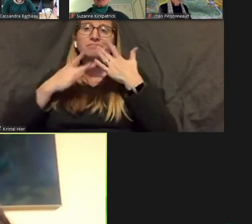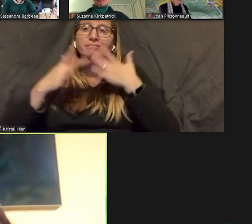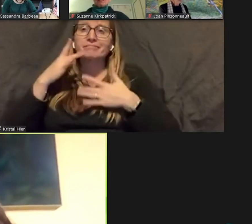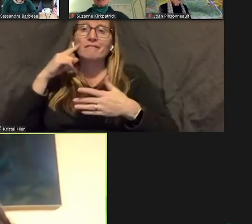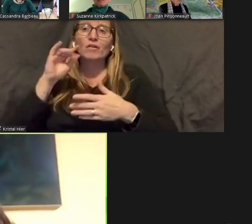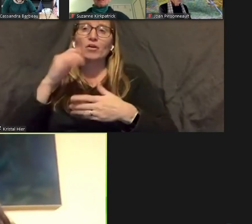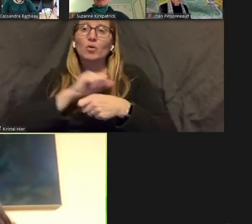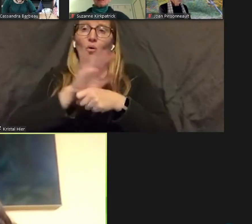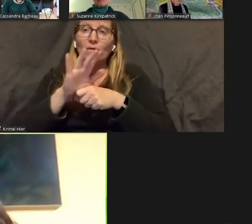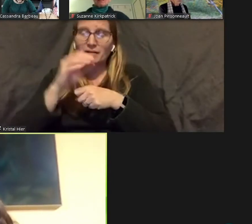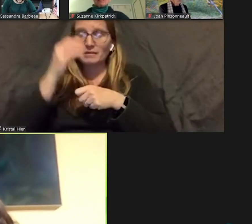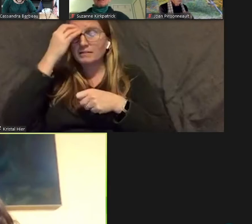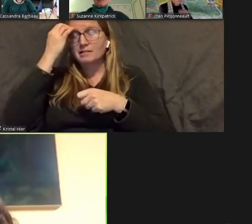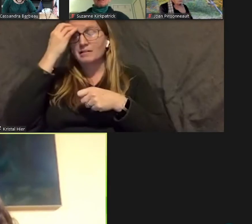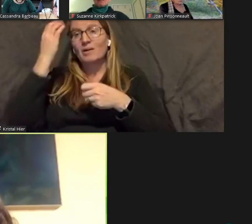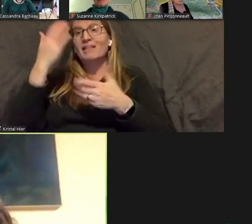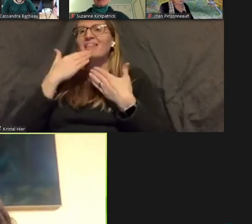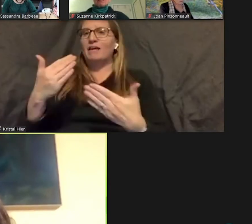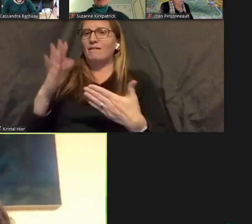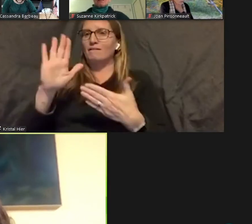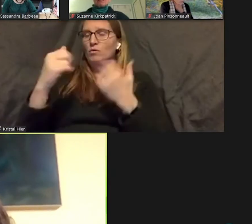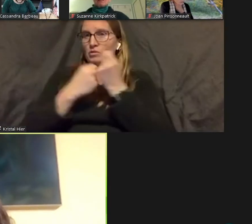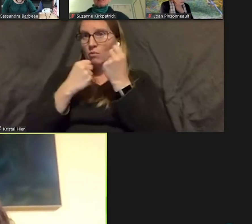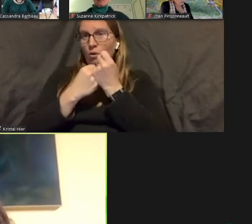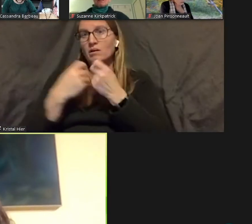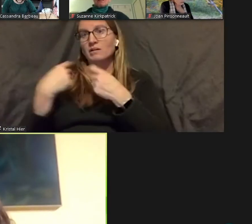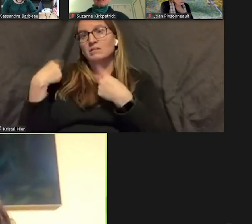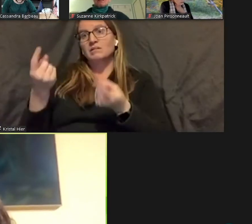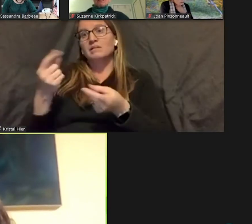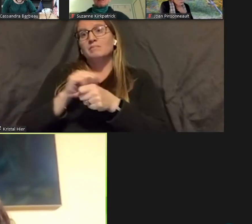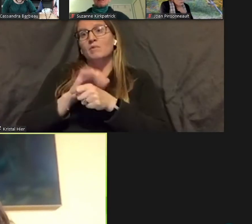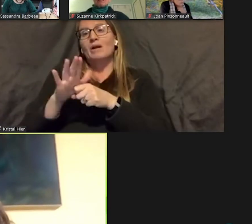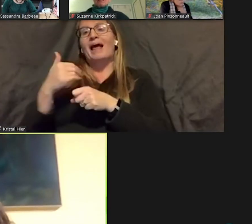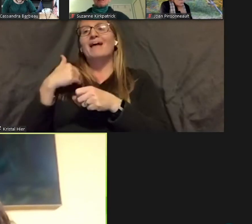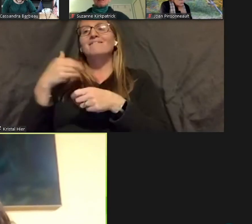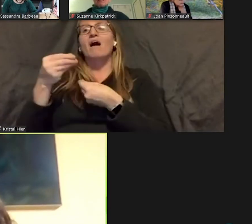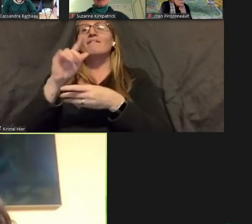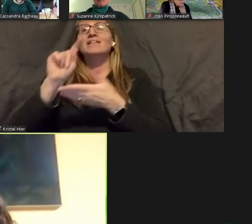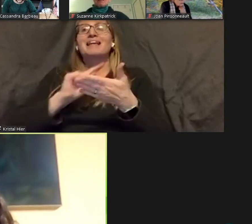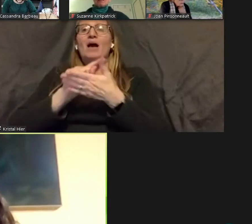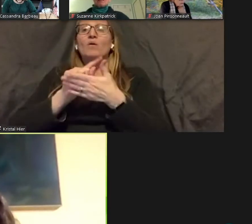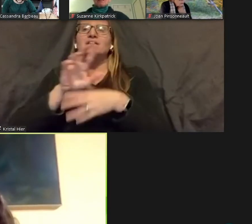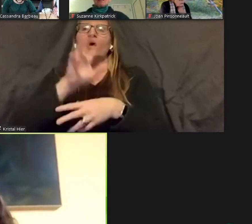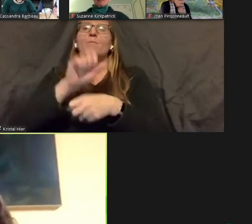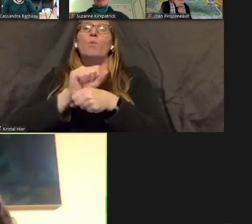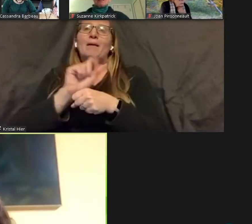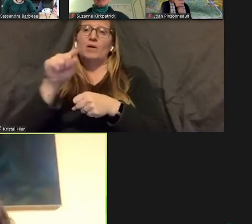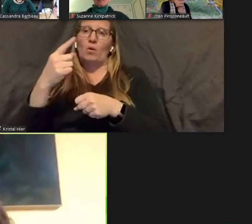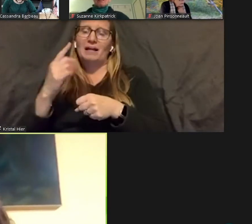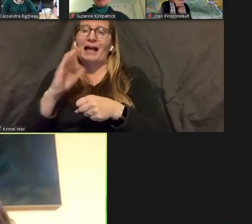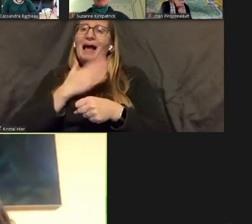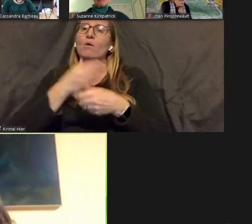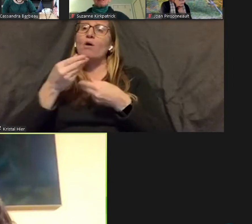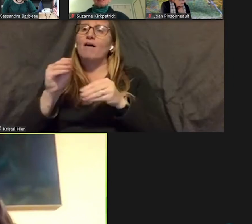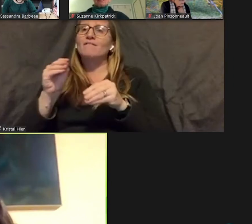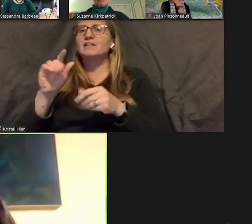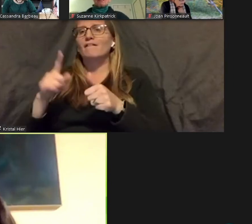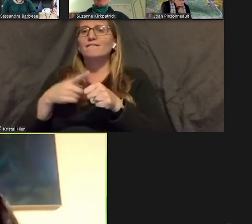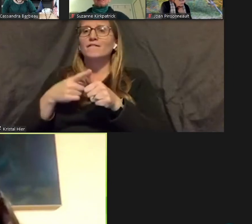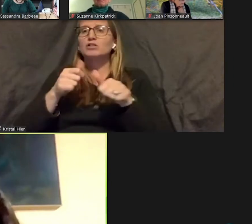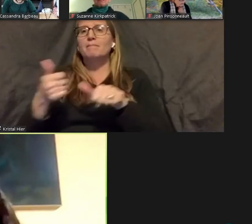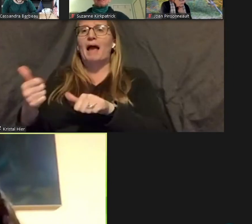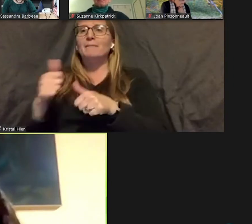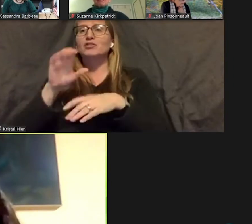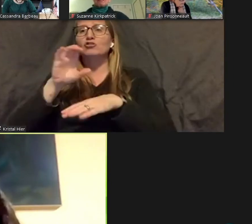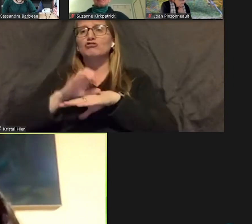support. During the pandemic, we have office hours by appointment only, and our office is in the First Baptist Church on Main Street.